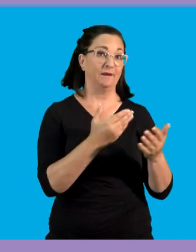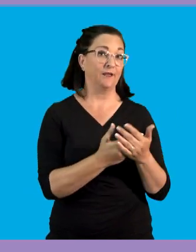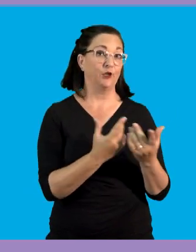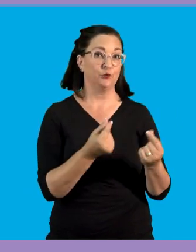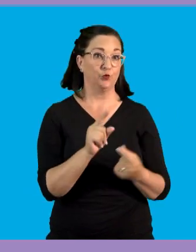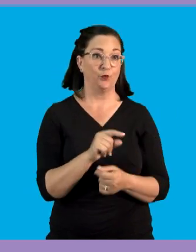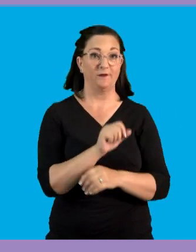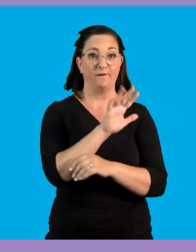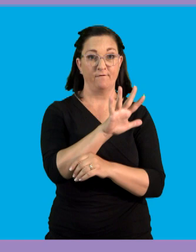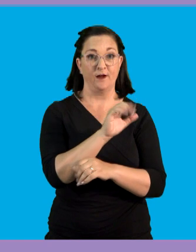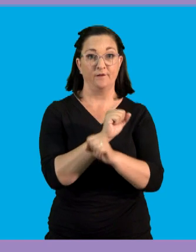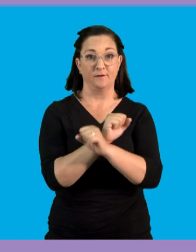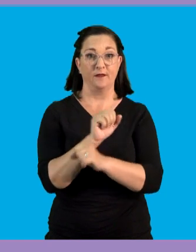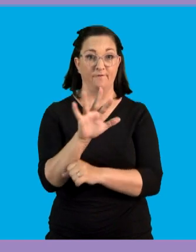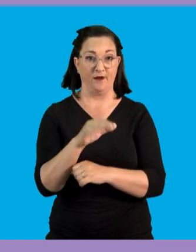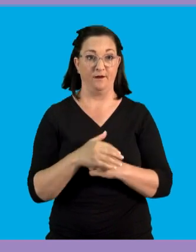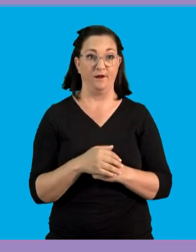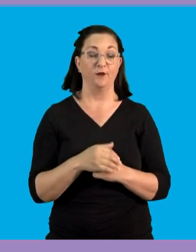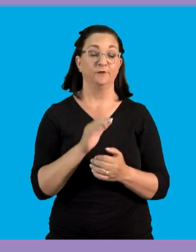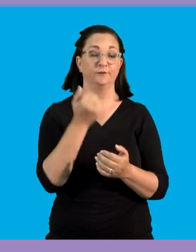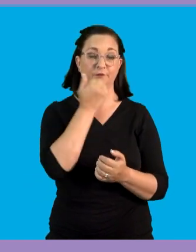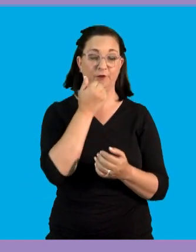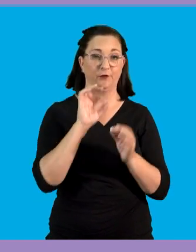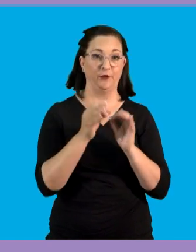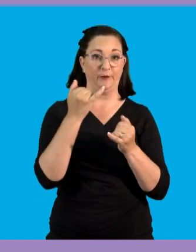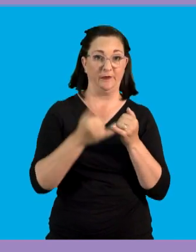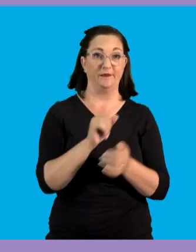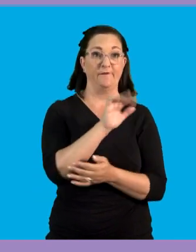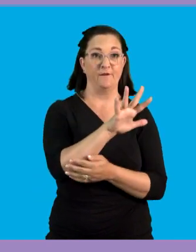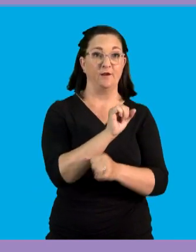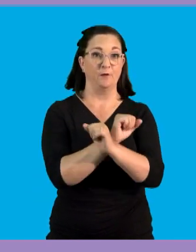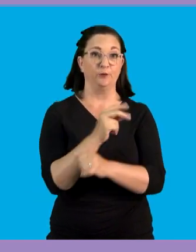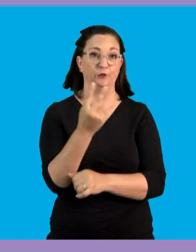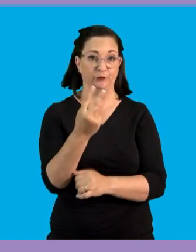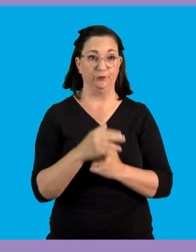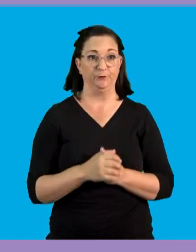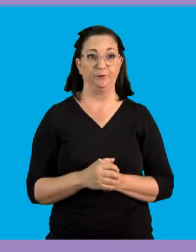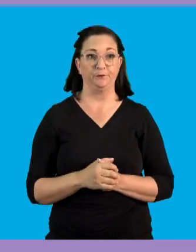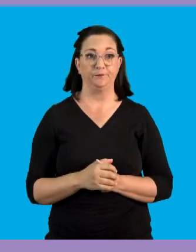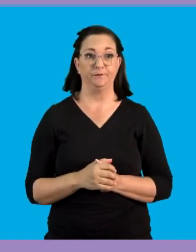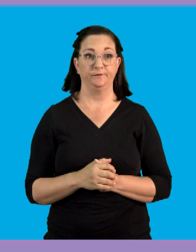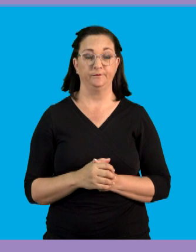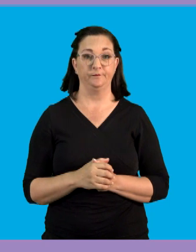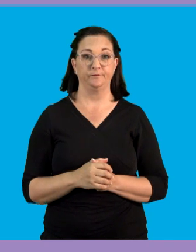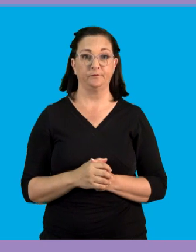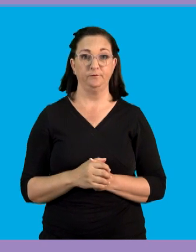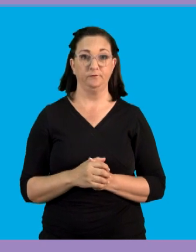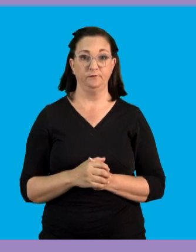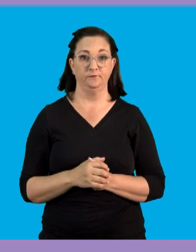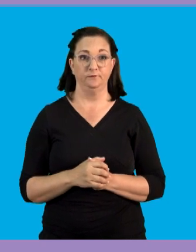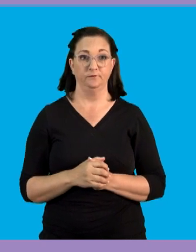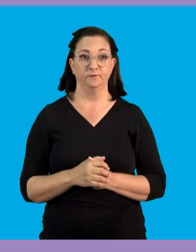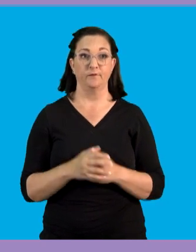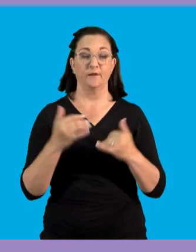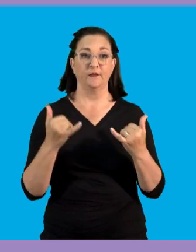10, that is going to be 5 multiplied by 2. How do we find the highest common factor? We are first of